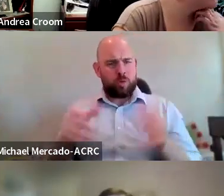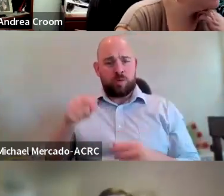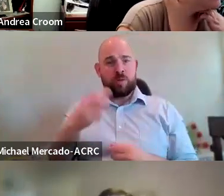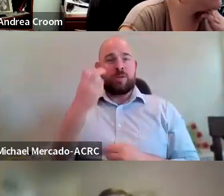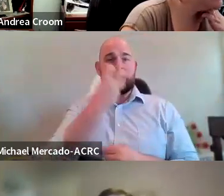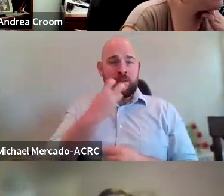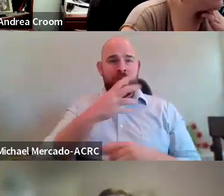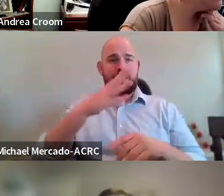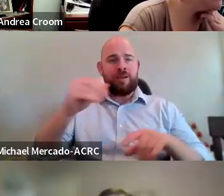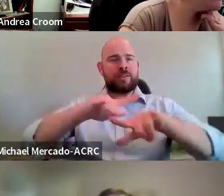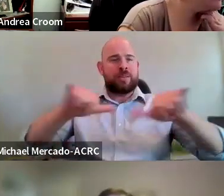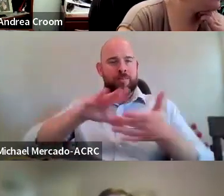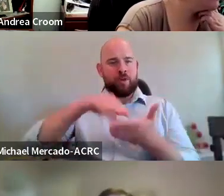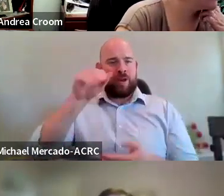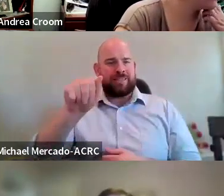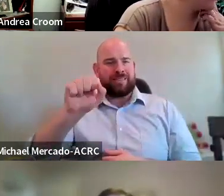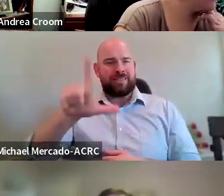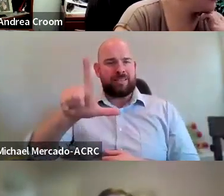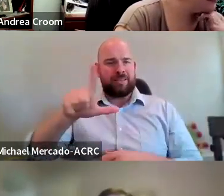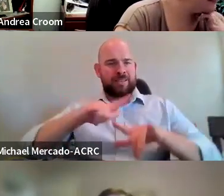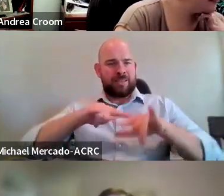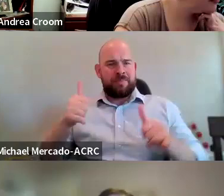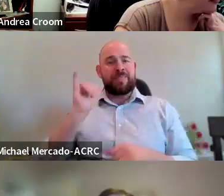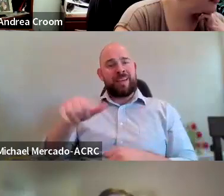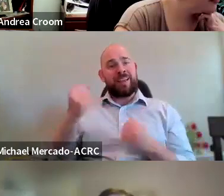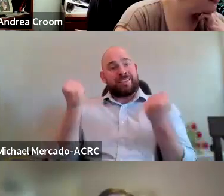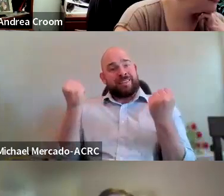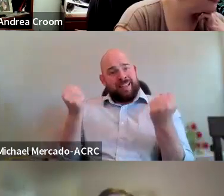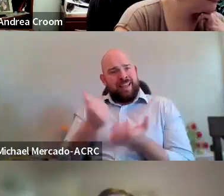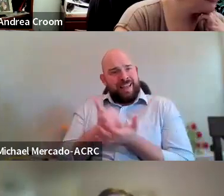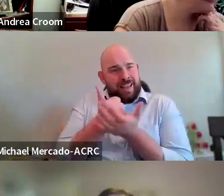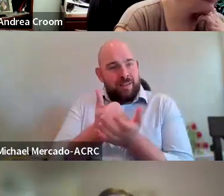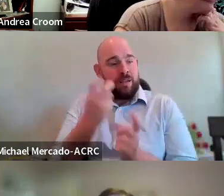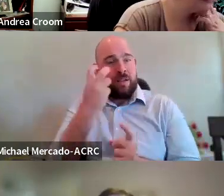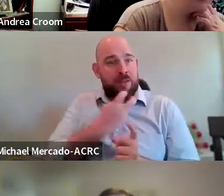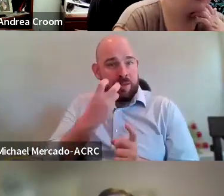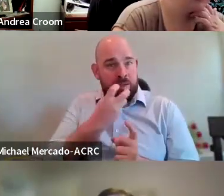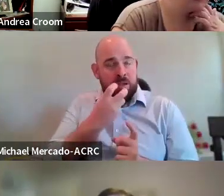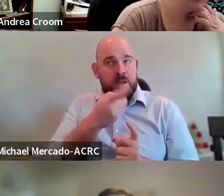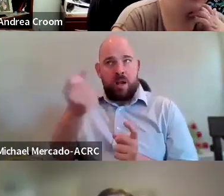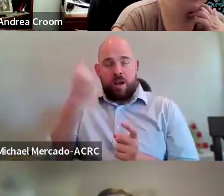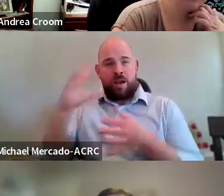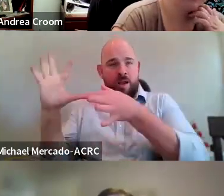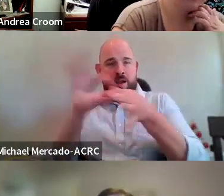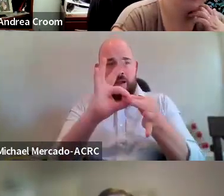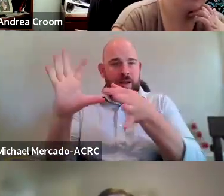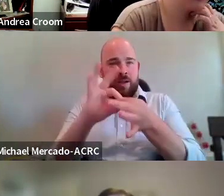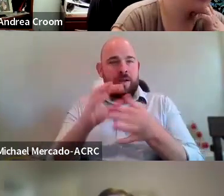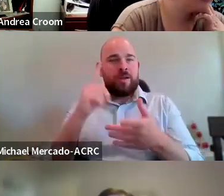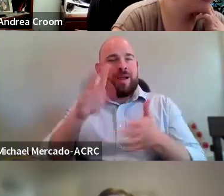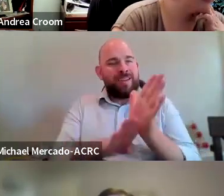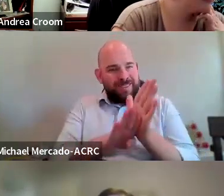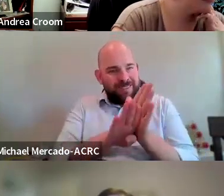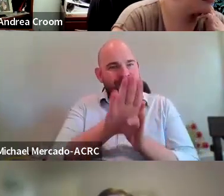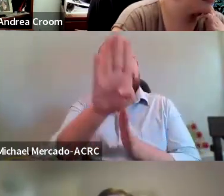language. While sign language can be used, it can also, at the same time, enforce and reinforce the use of being able